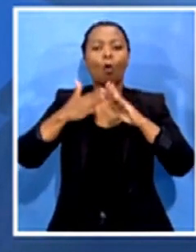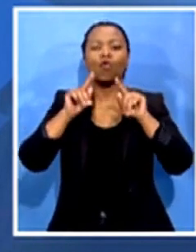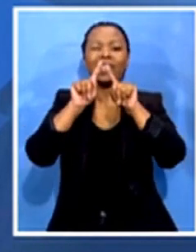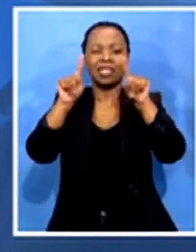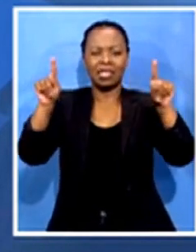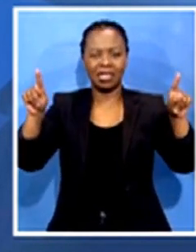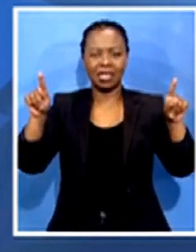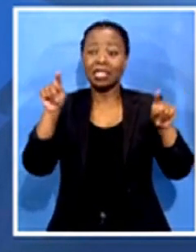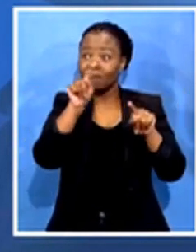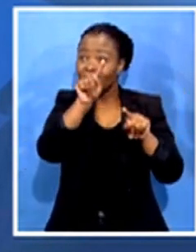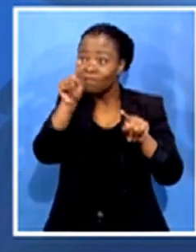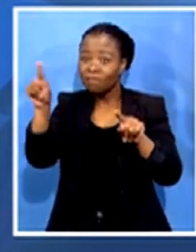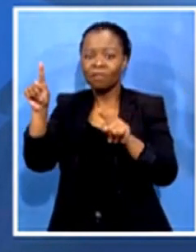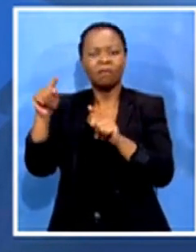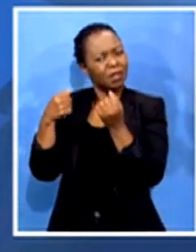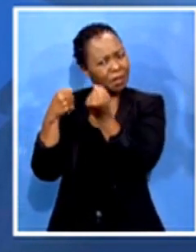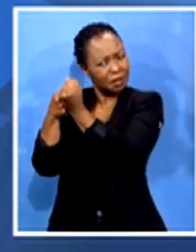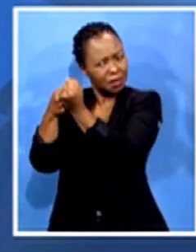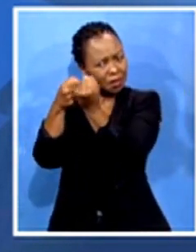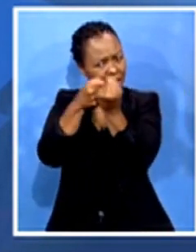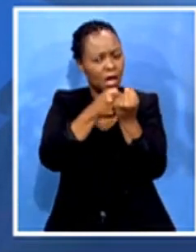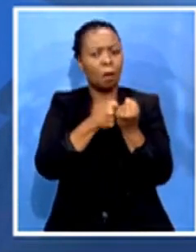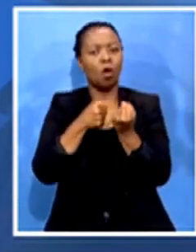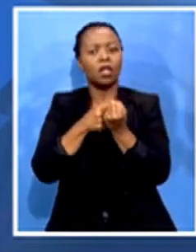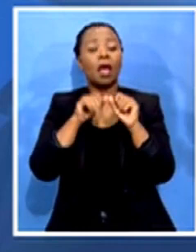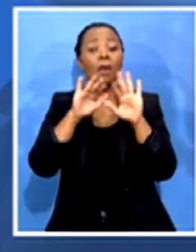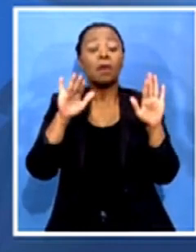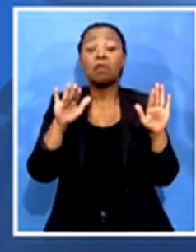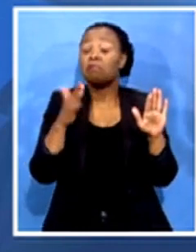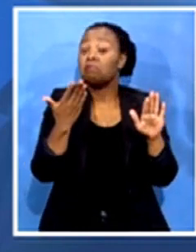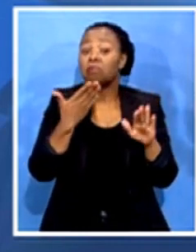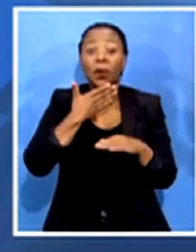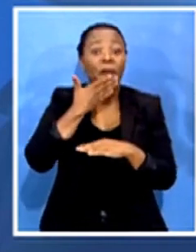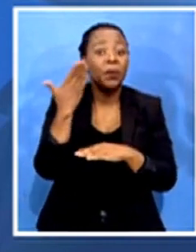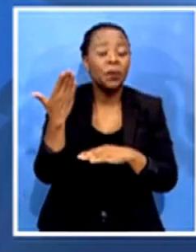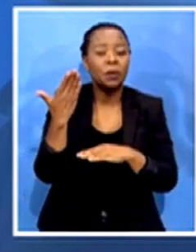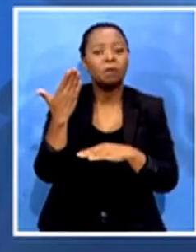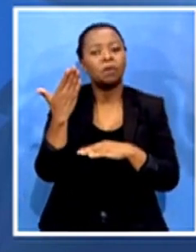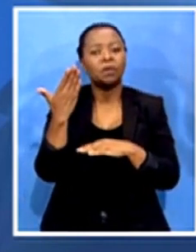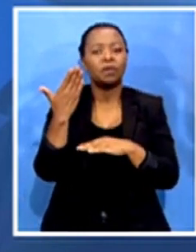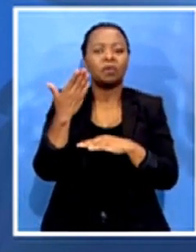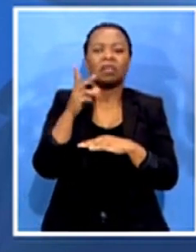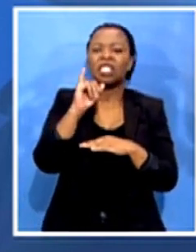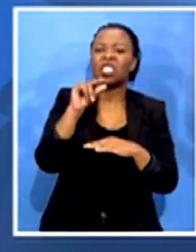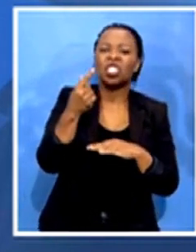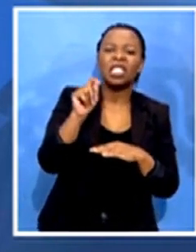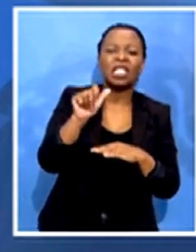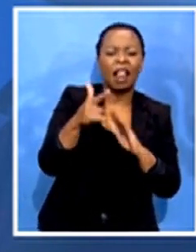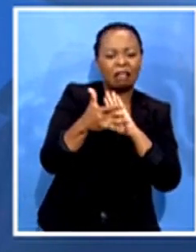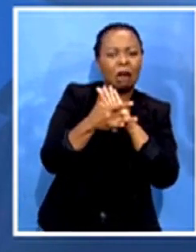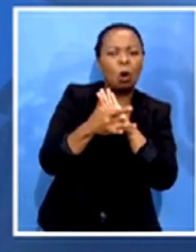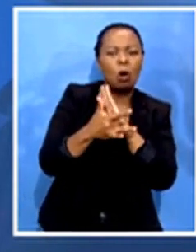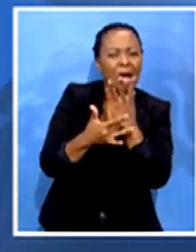to those people that don't have a digital technology for them to access the information, not only